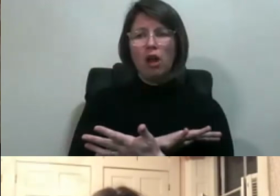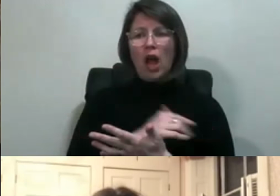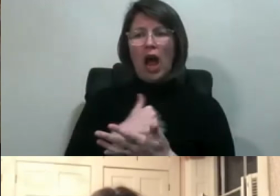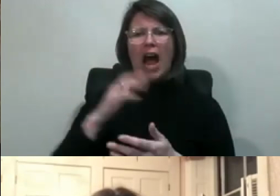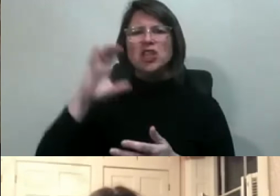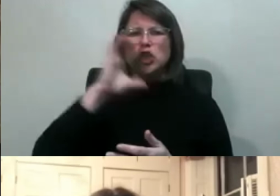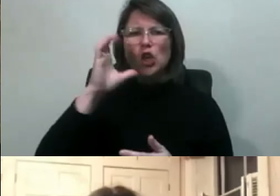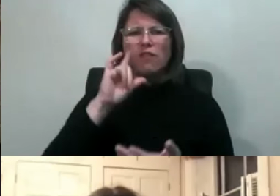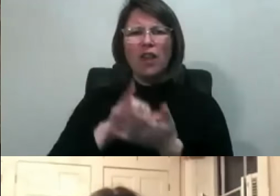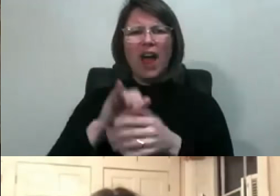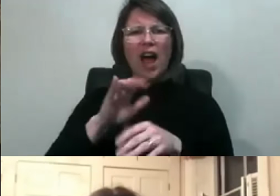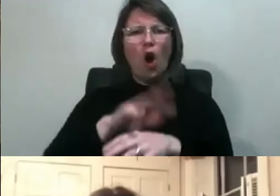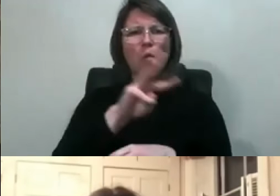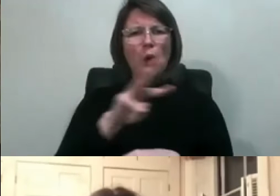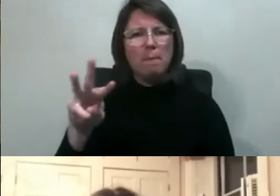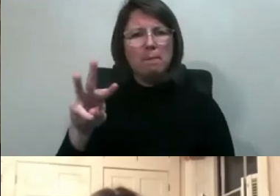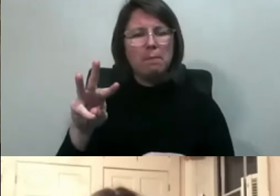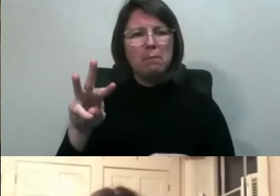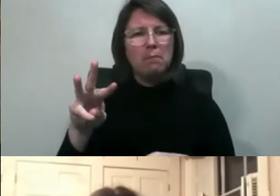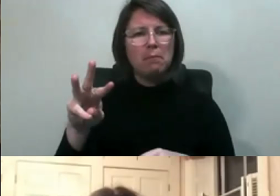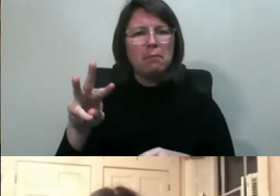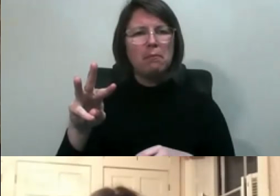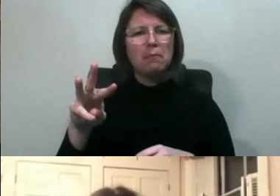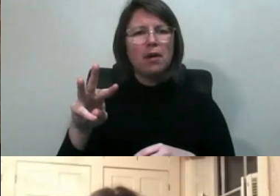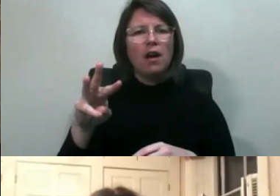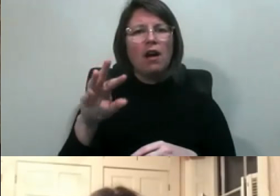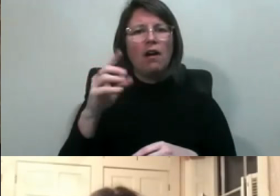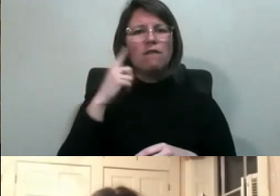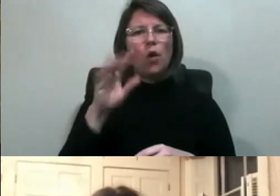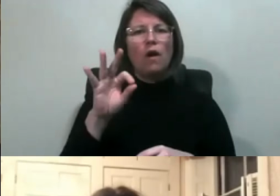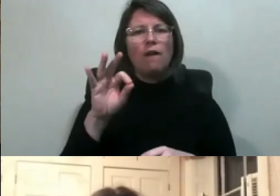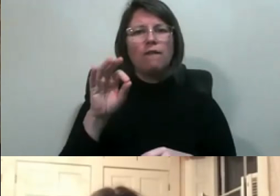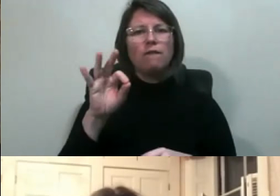for it on the web under the Forging Ahead